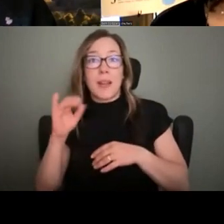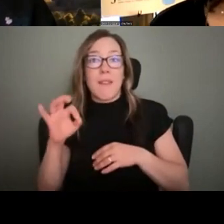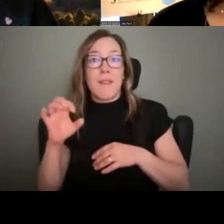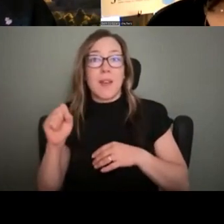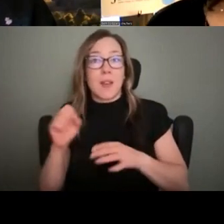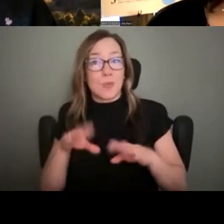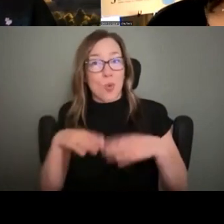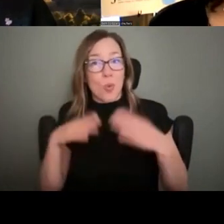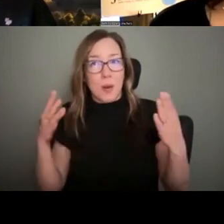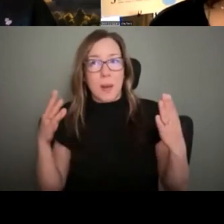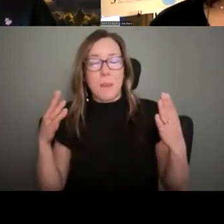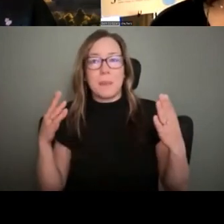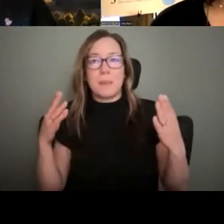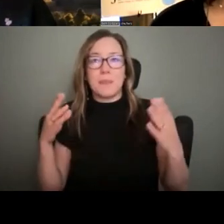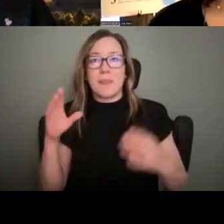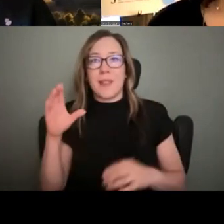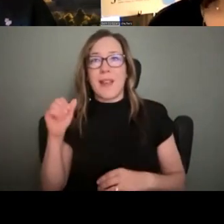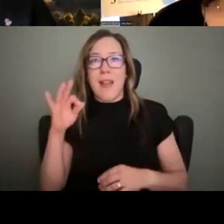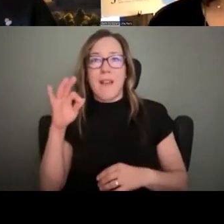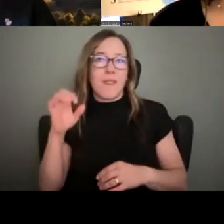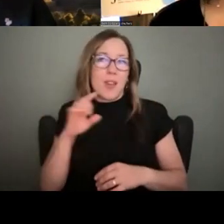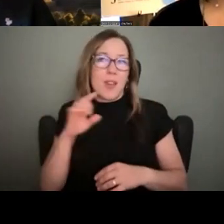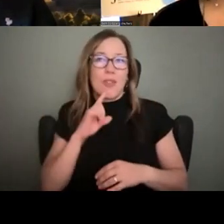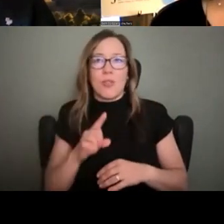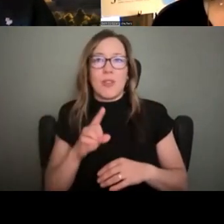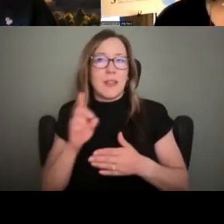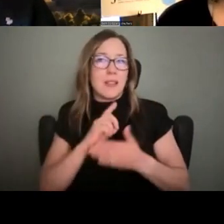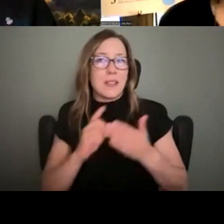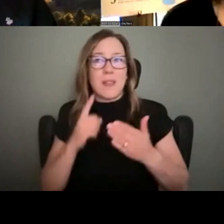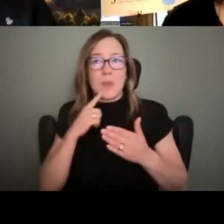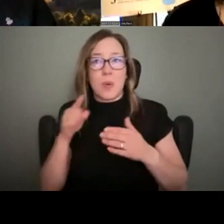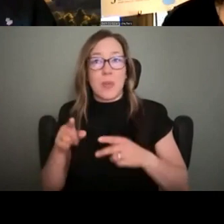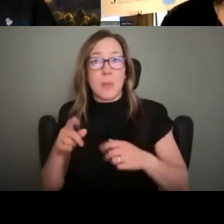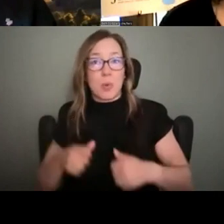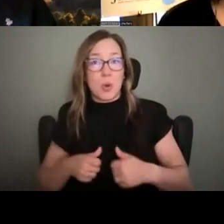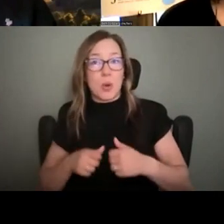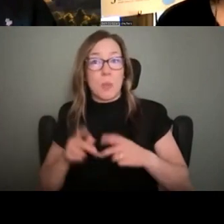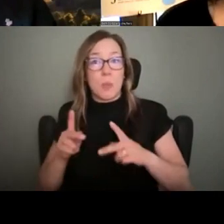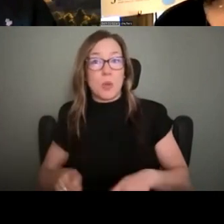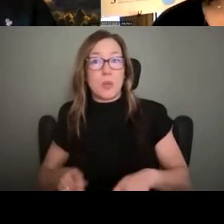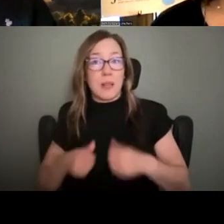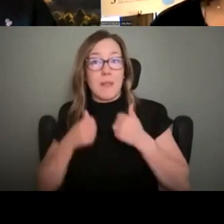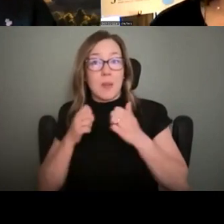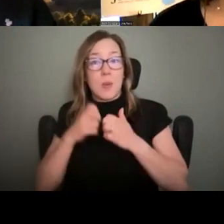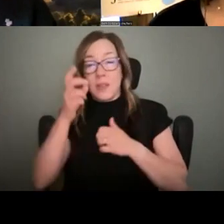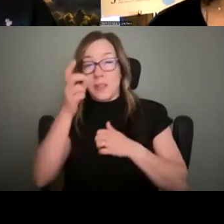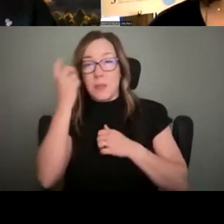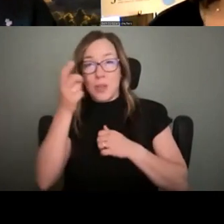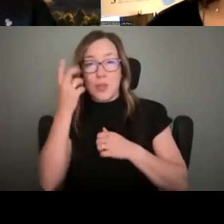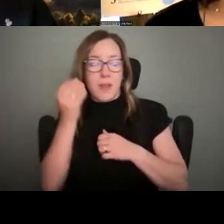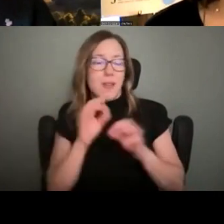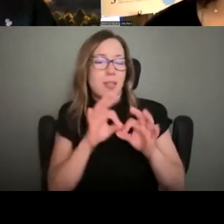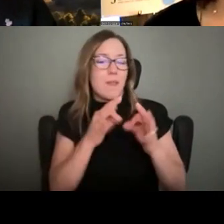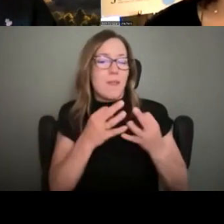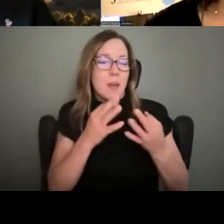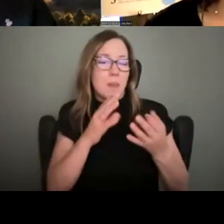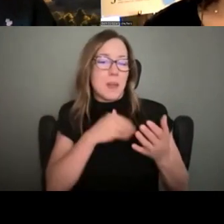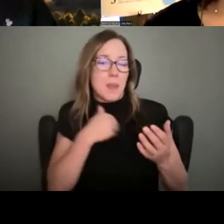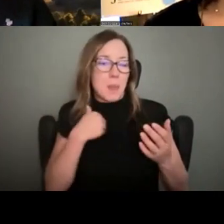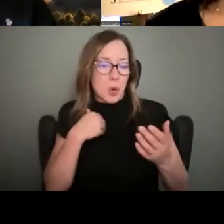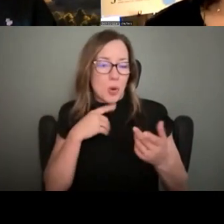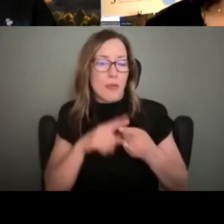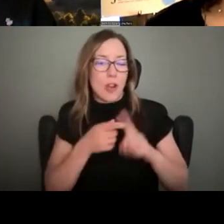open. The cafe is really designed for both the person living with dementia and for the family member or